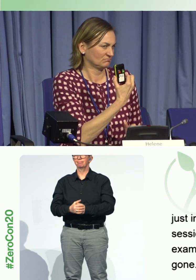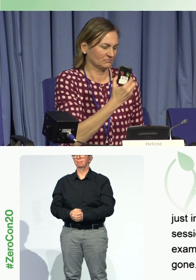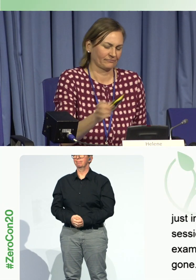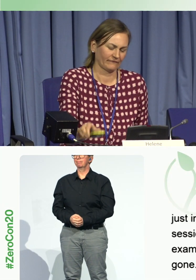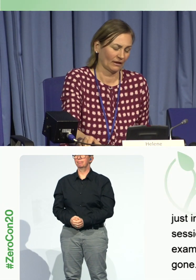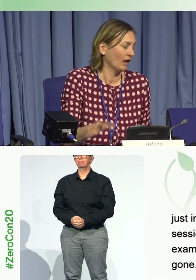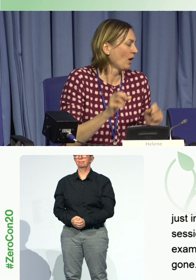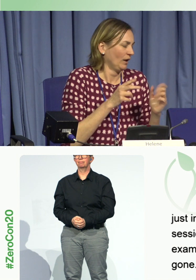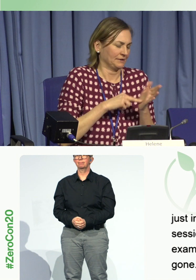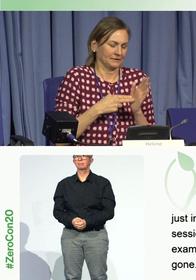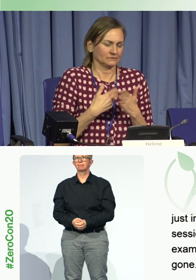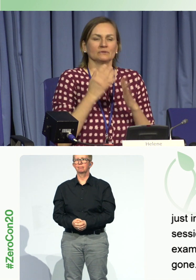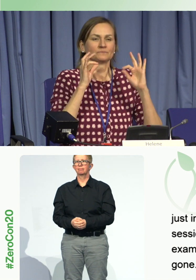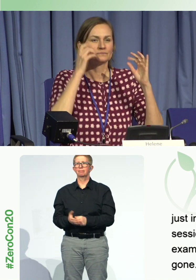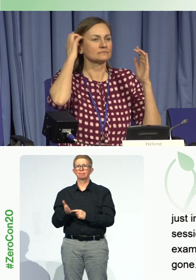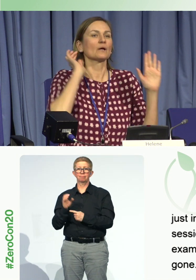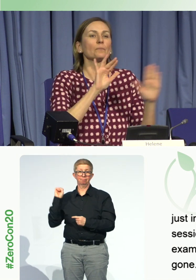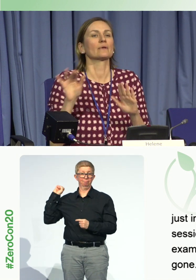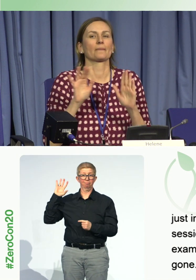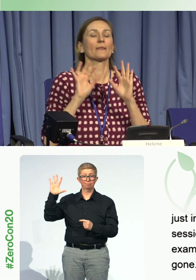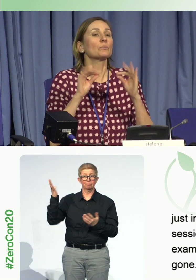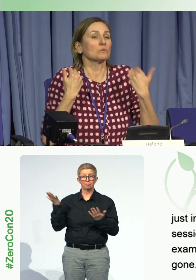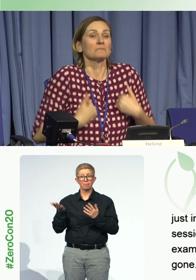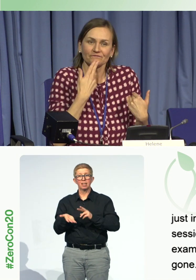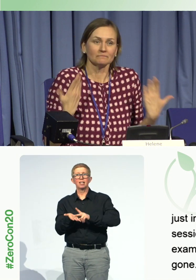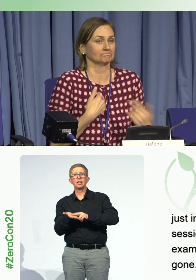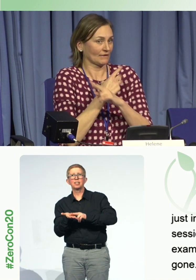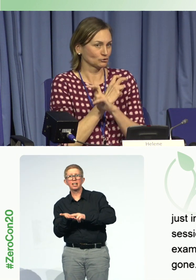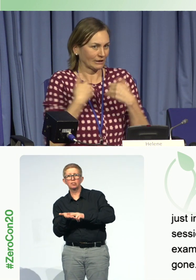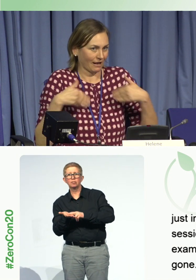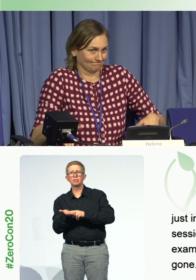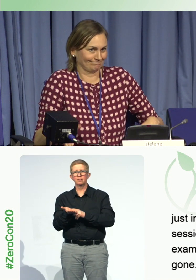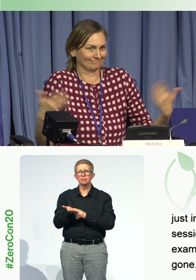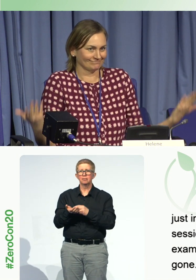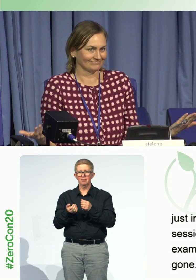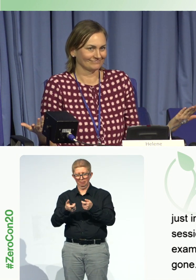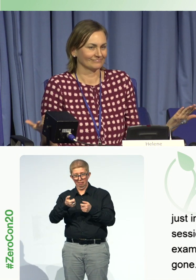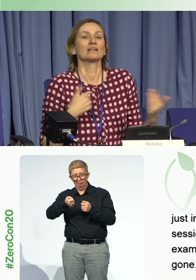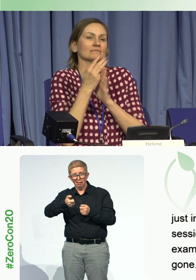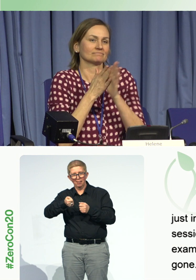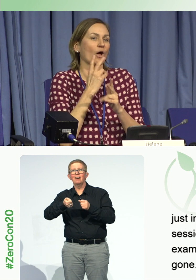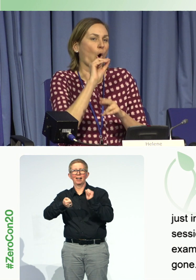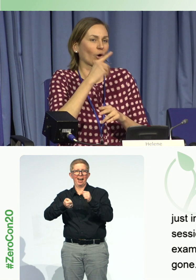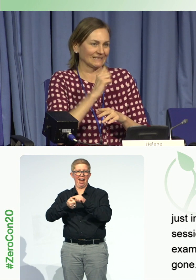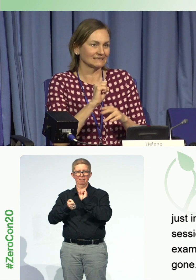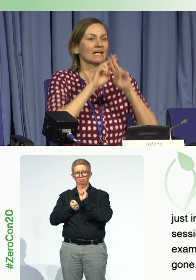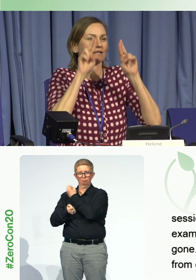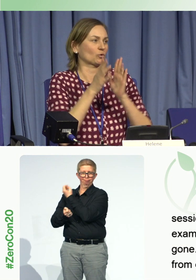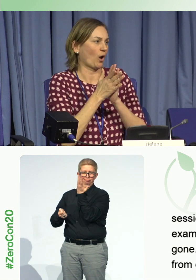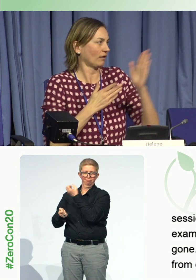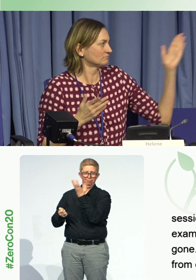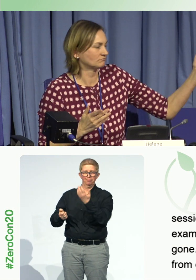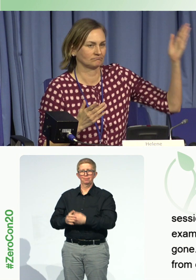This is the technical device allowing us to skip from one slide to the next. I'm Austrian